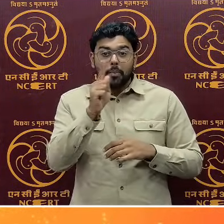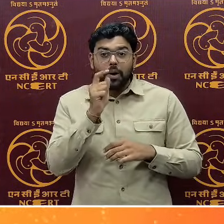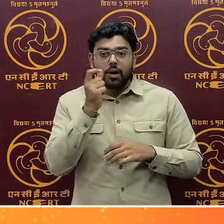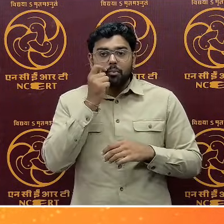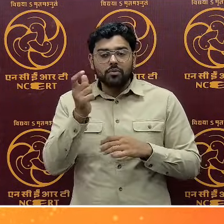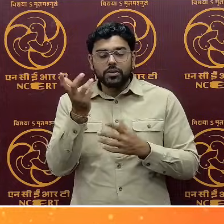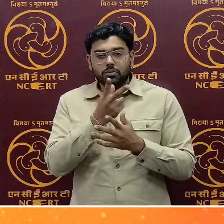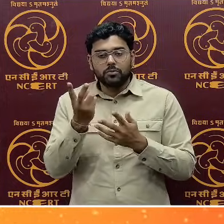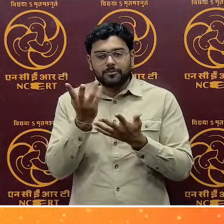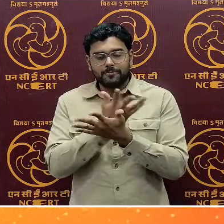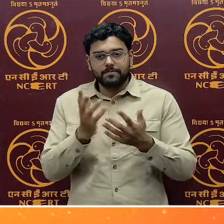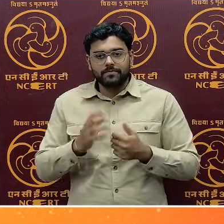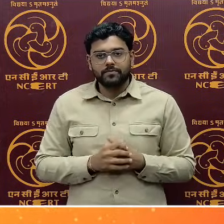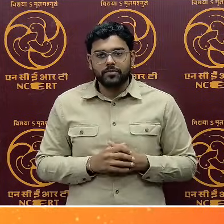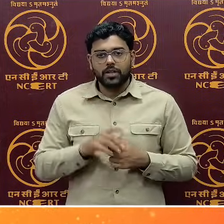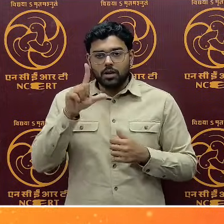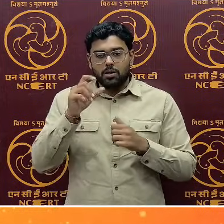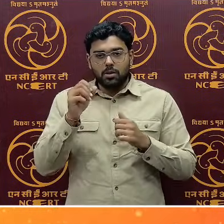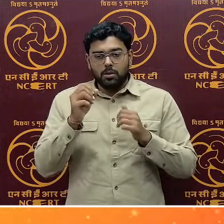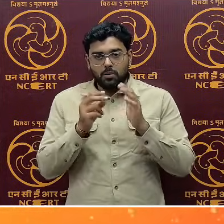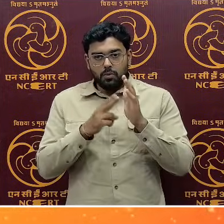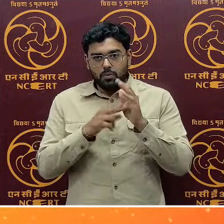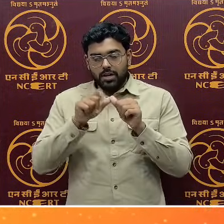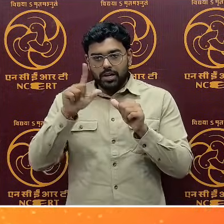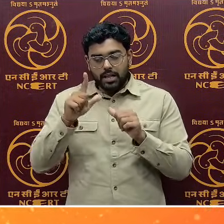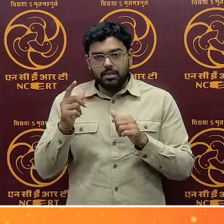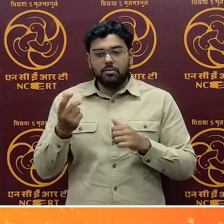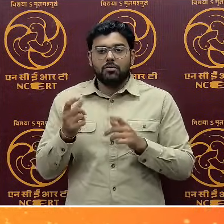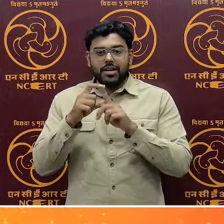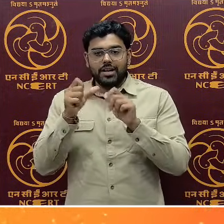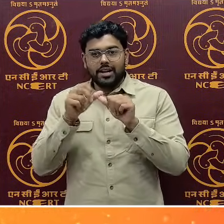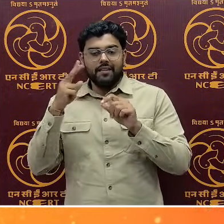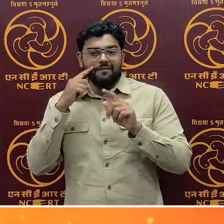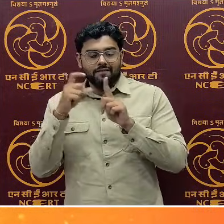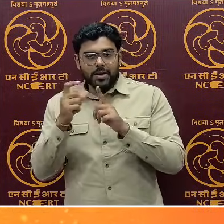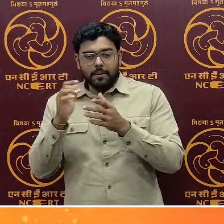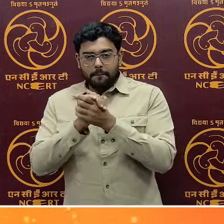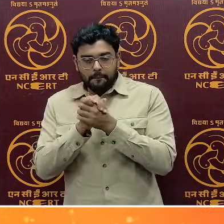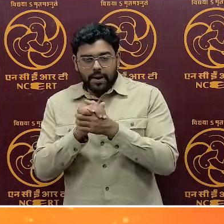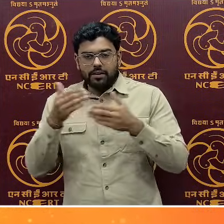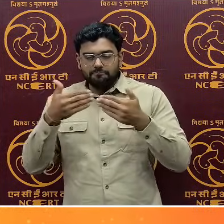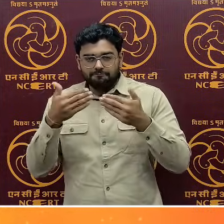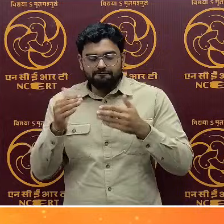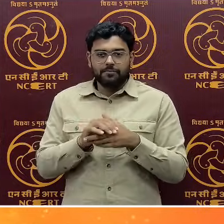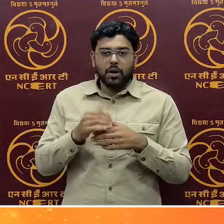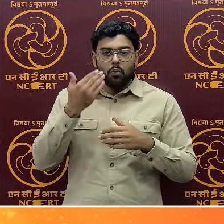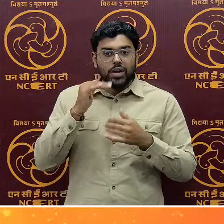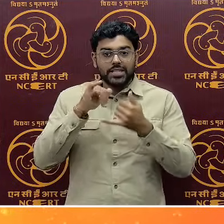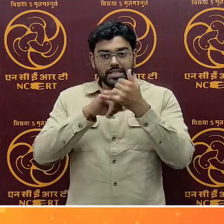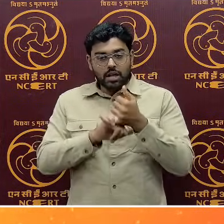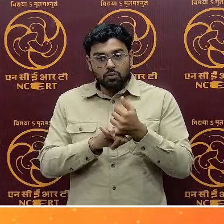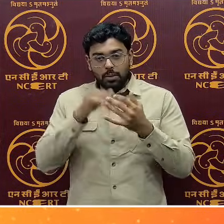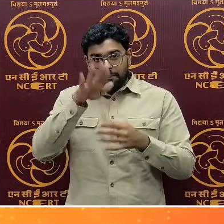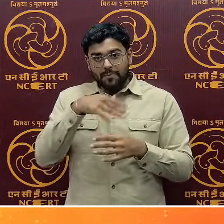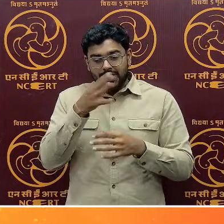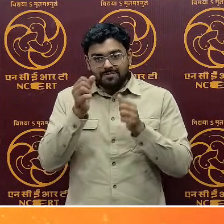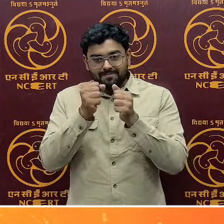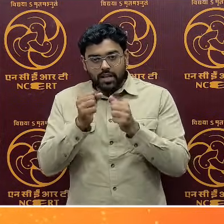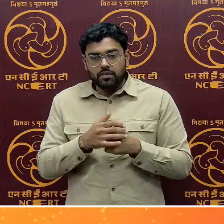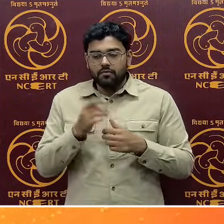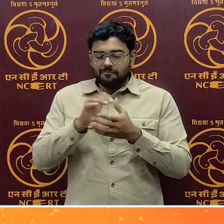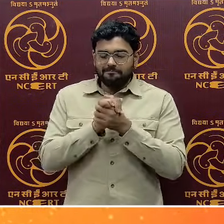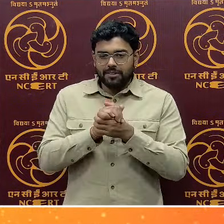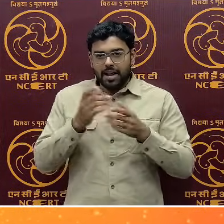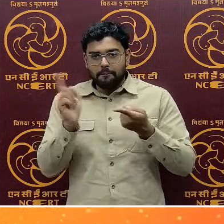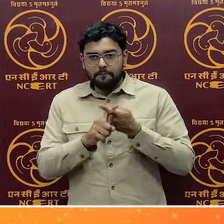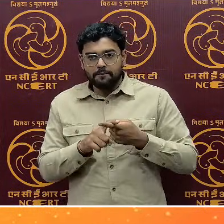benefit. Nolan and Davenport had met while they both were in prison in South Carolina. They became friendly